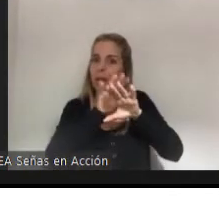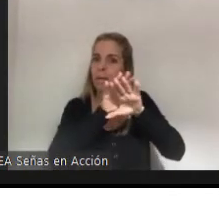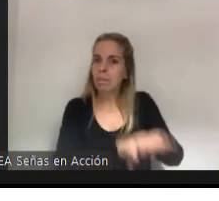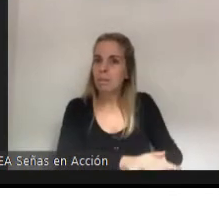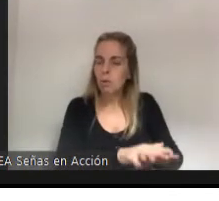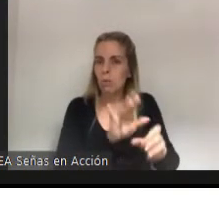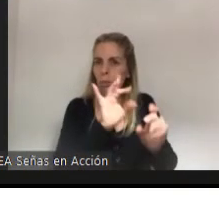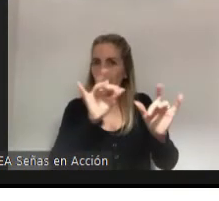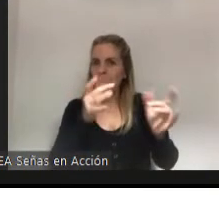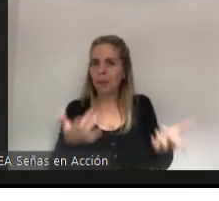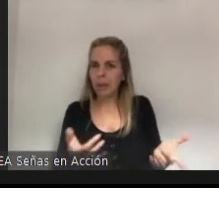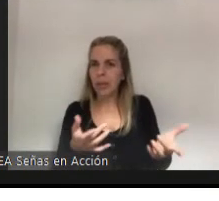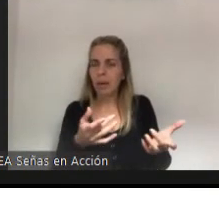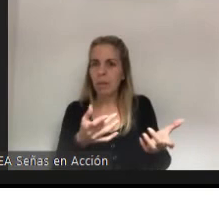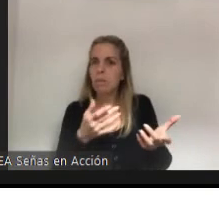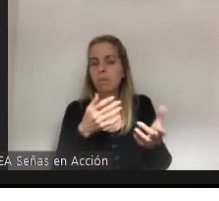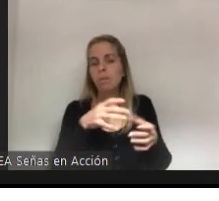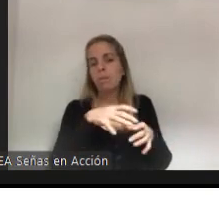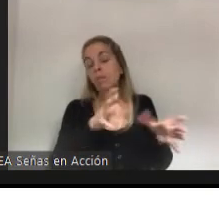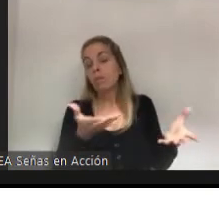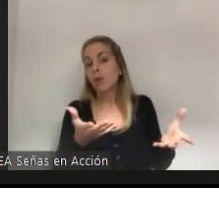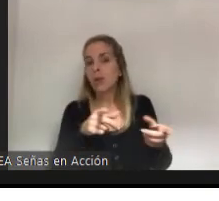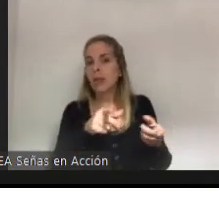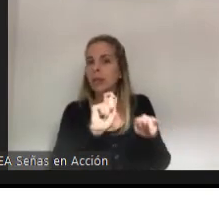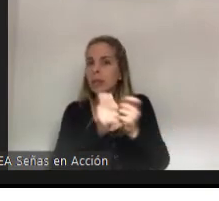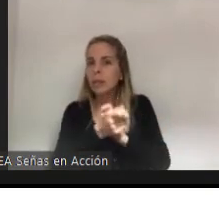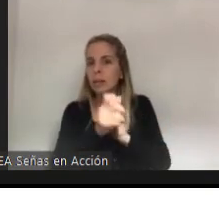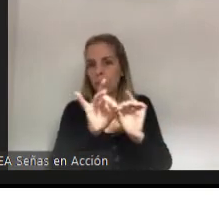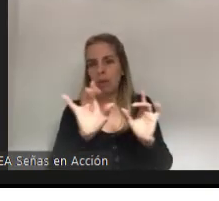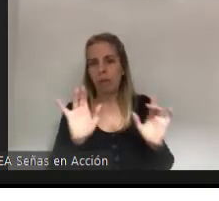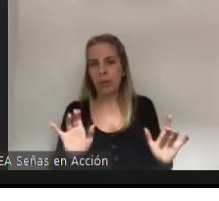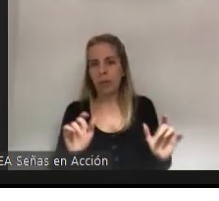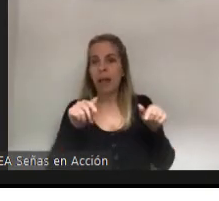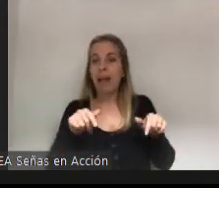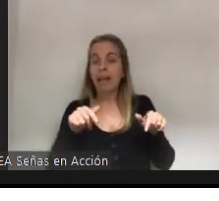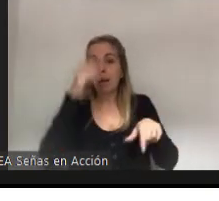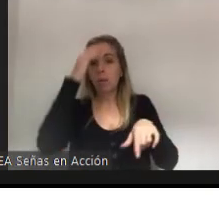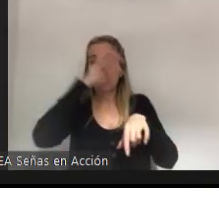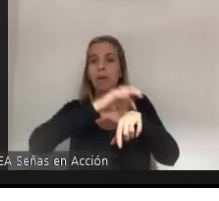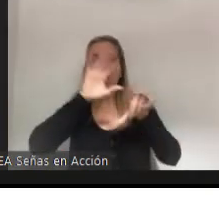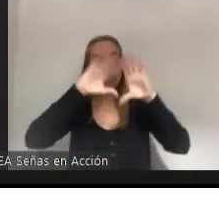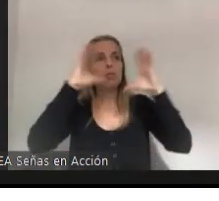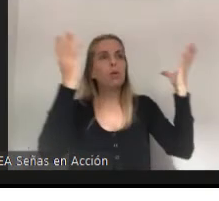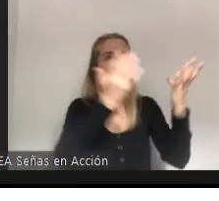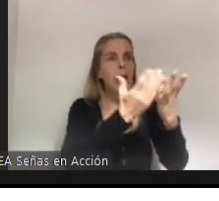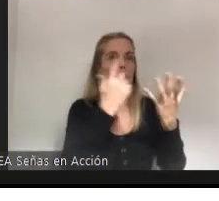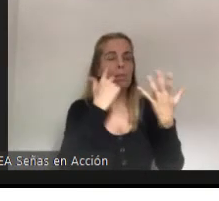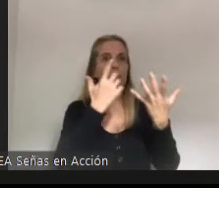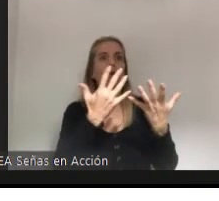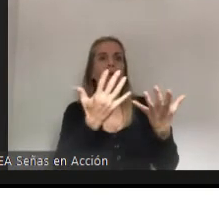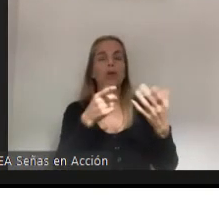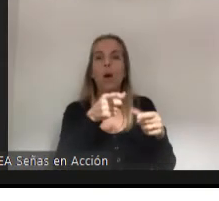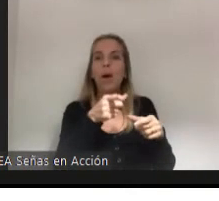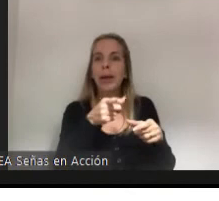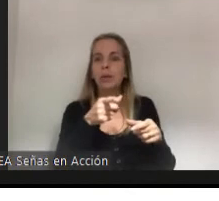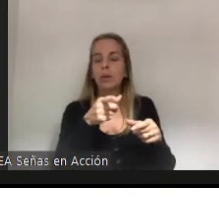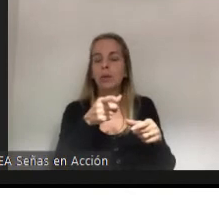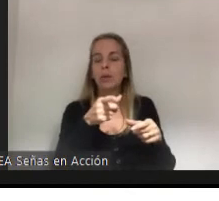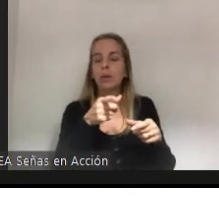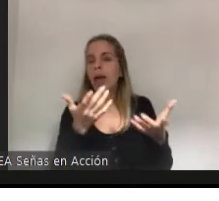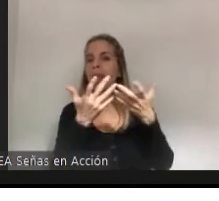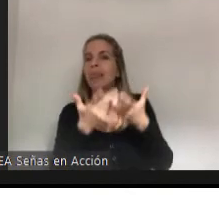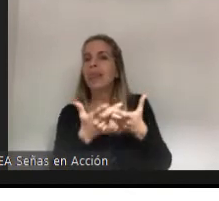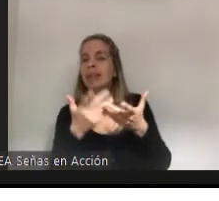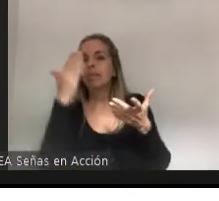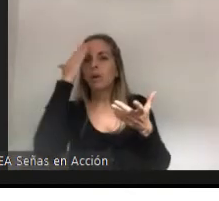easy to break with. We cannot easily change it. So the pandemic revealed this frailty. It revealed how